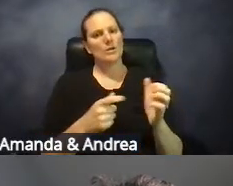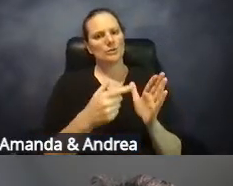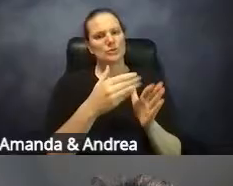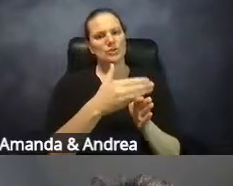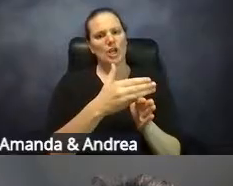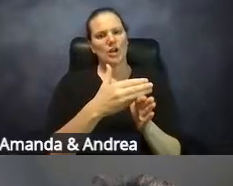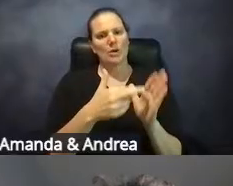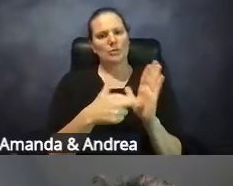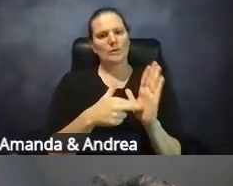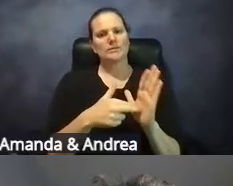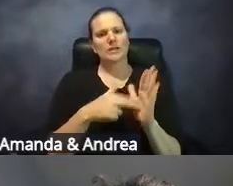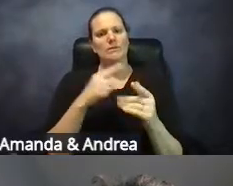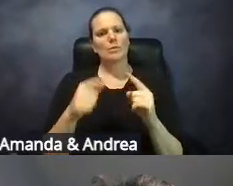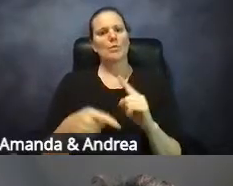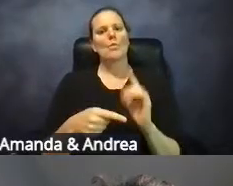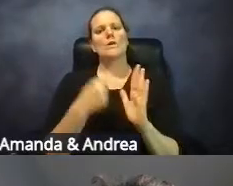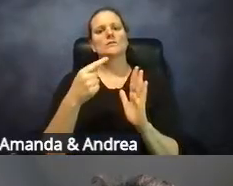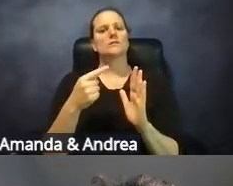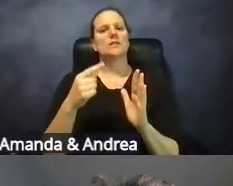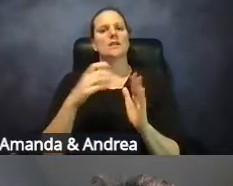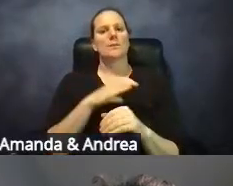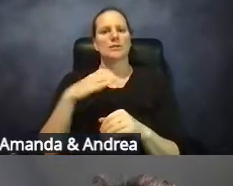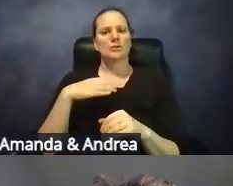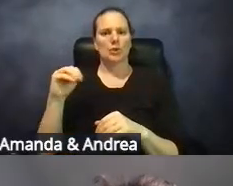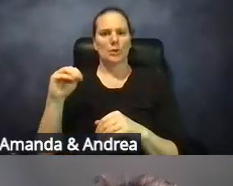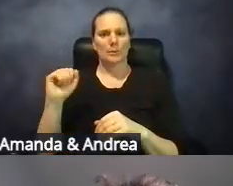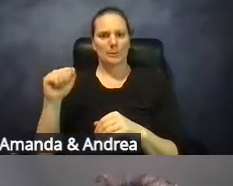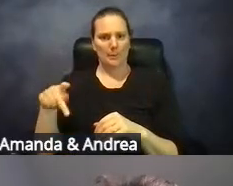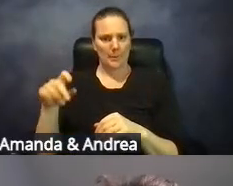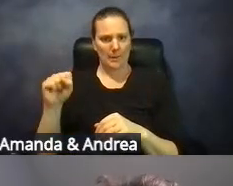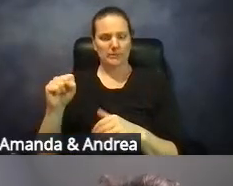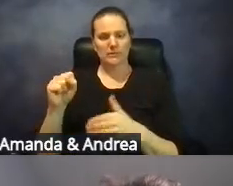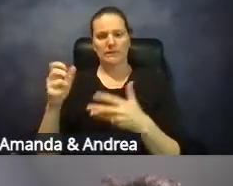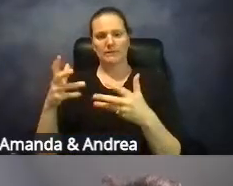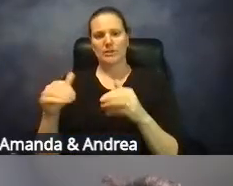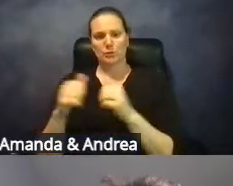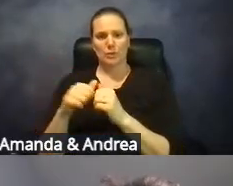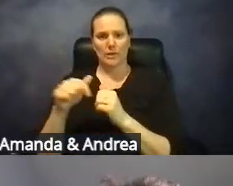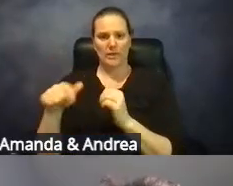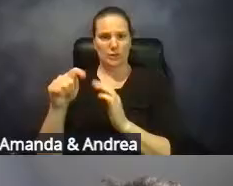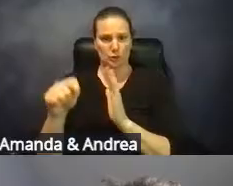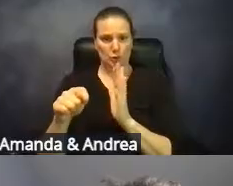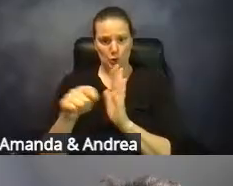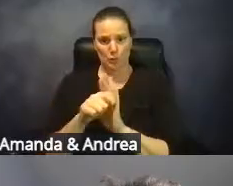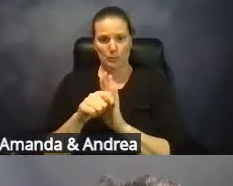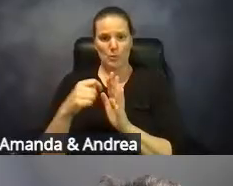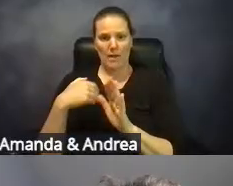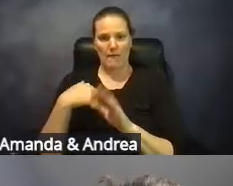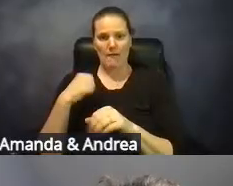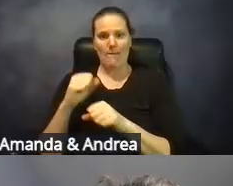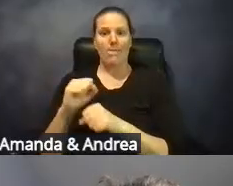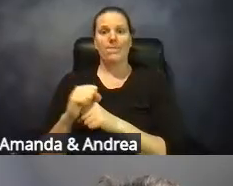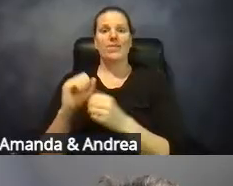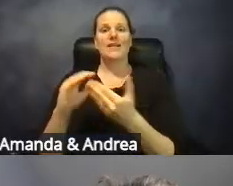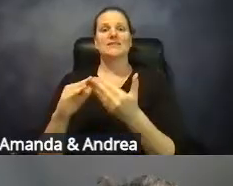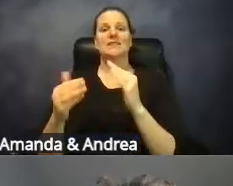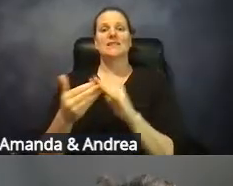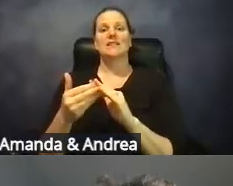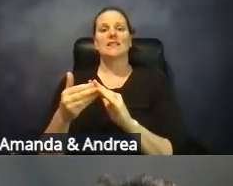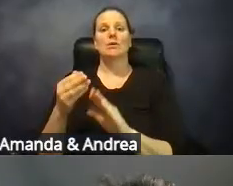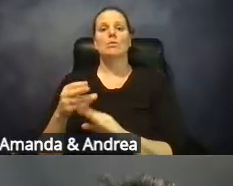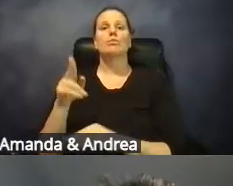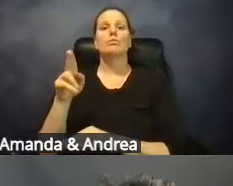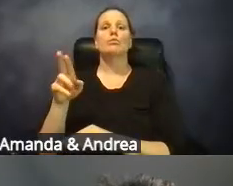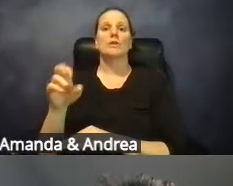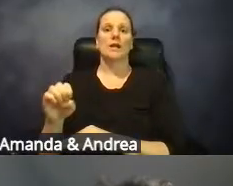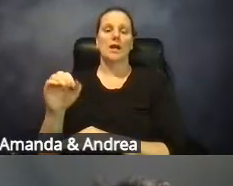once Commissioner Maps was done with his term, we had our Deputy City Administrator, Priya Dhanapal,